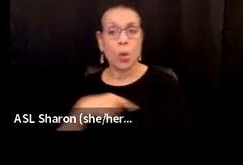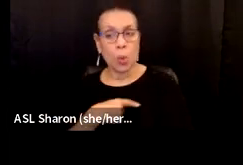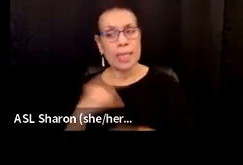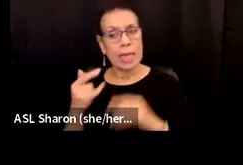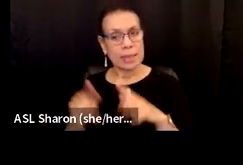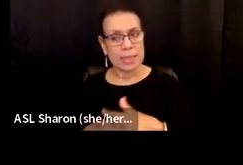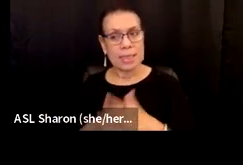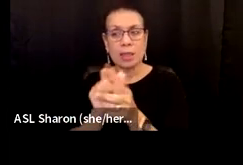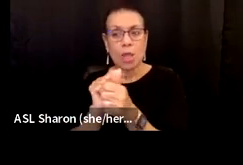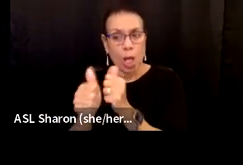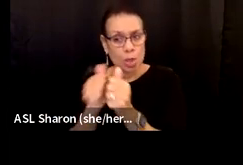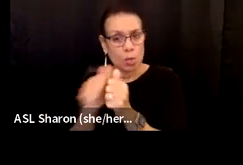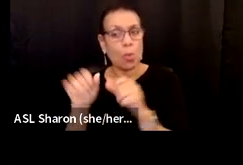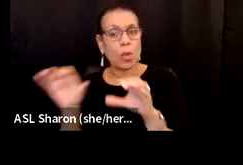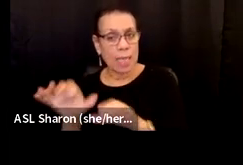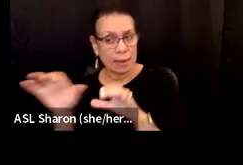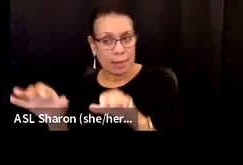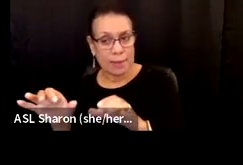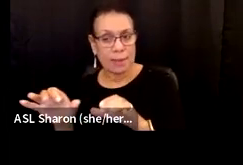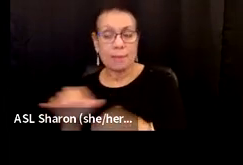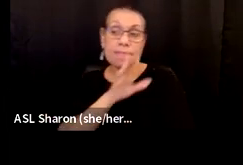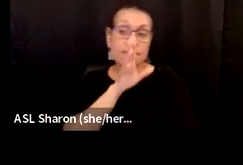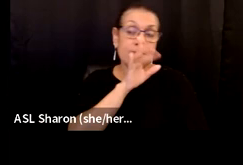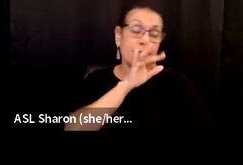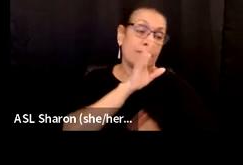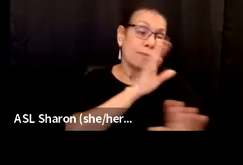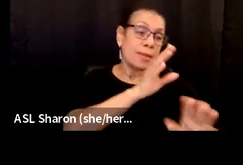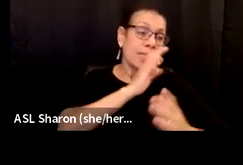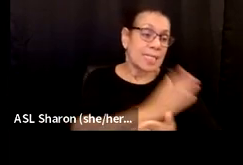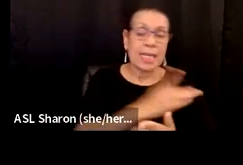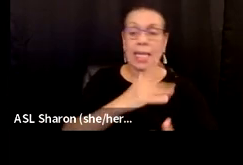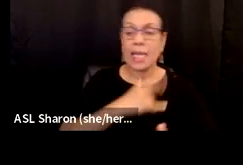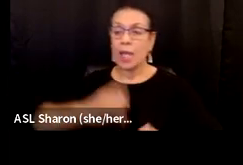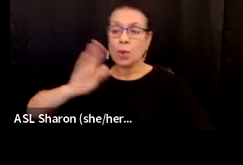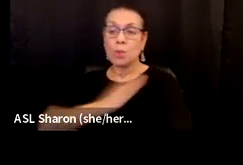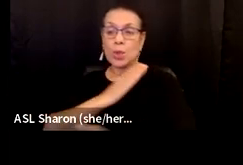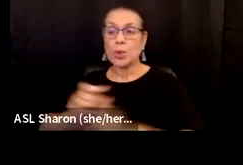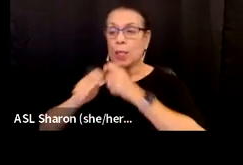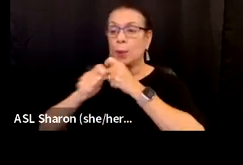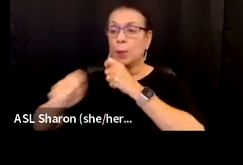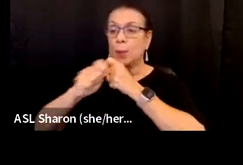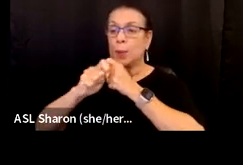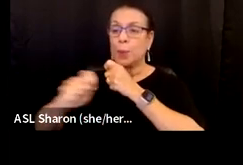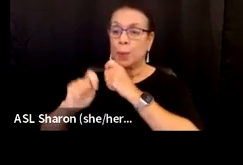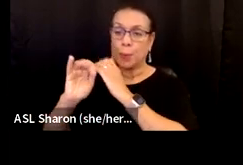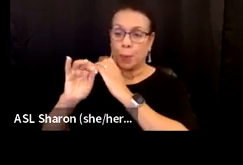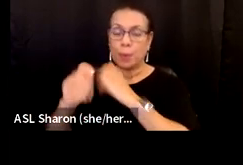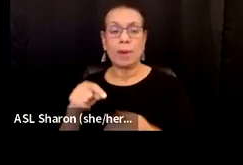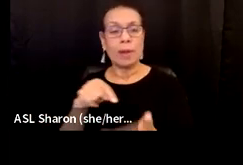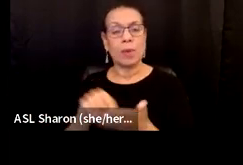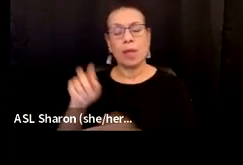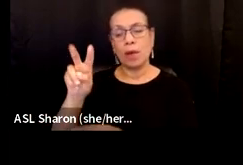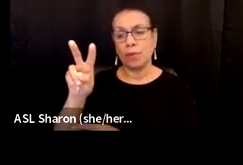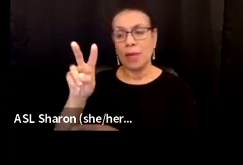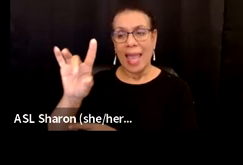our athletic activities singing and the use of wind instruments this week we reported 886